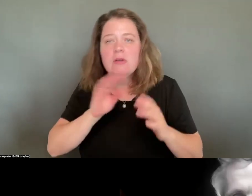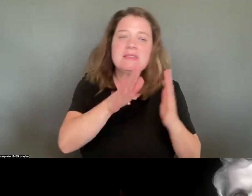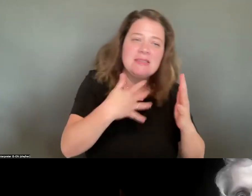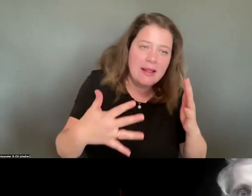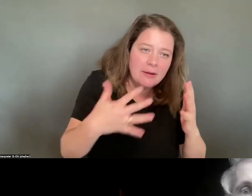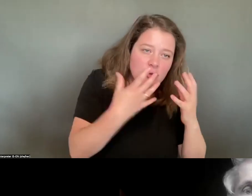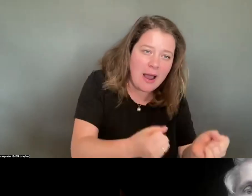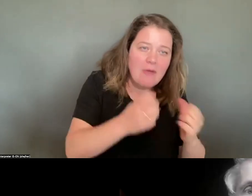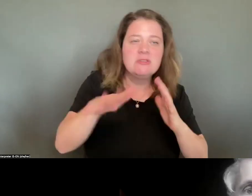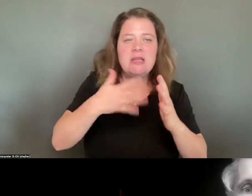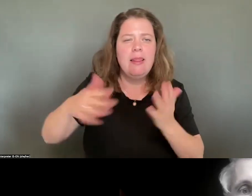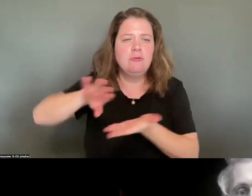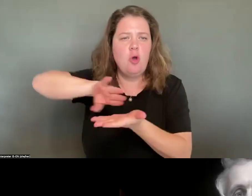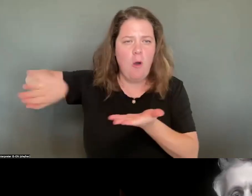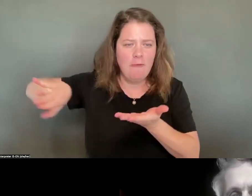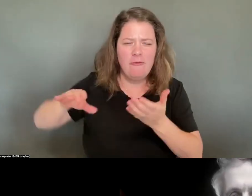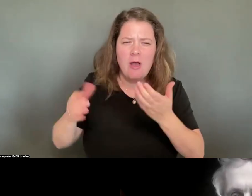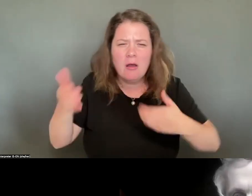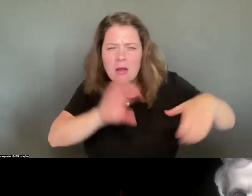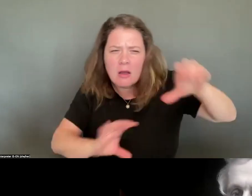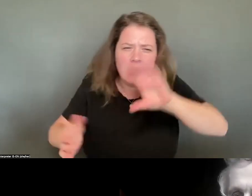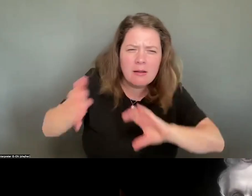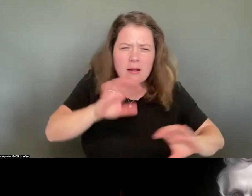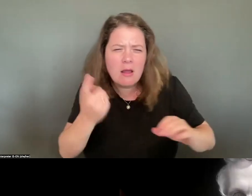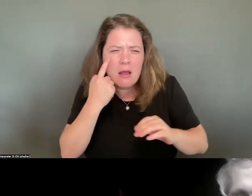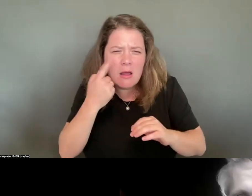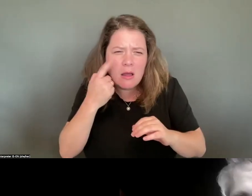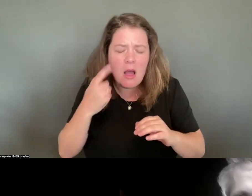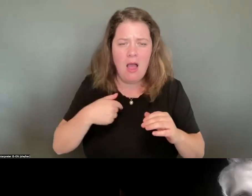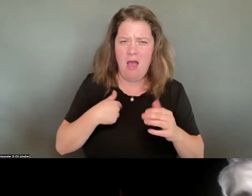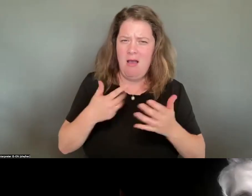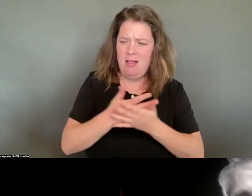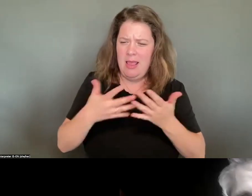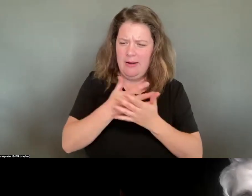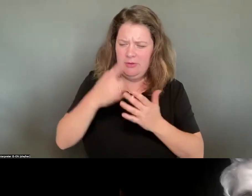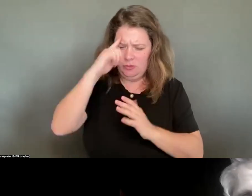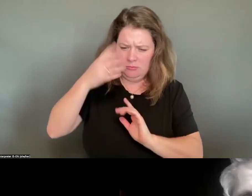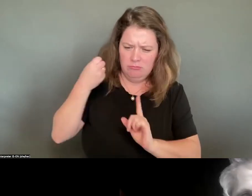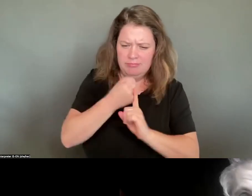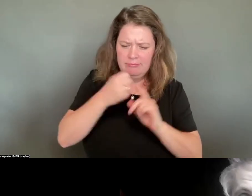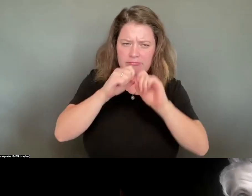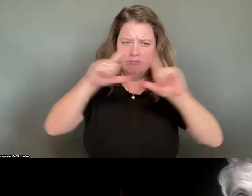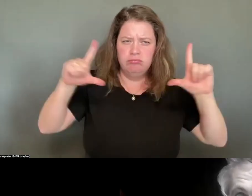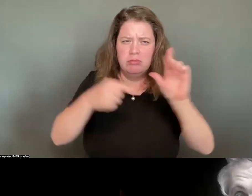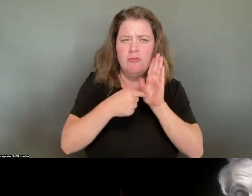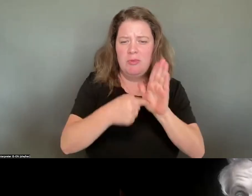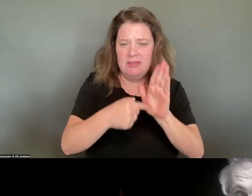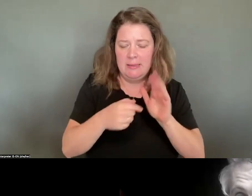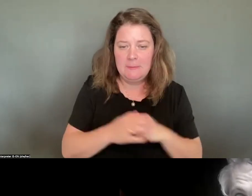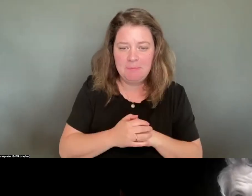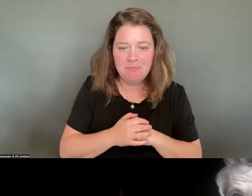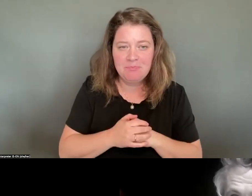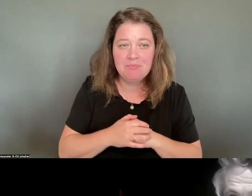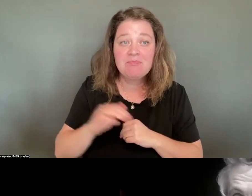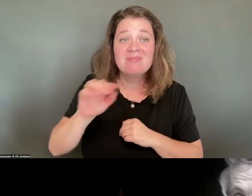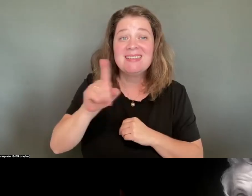sign language, can impact how we represent language. So Zed was one of the people behind the